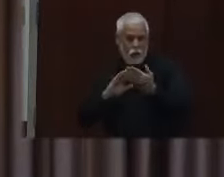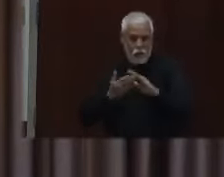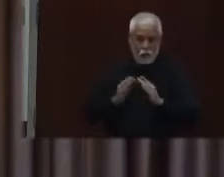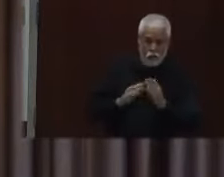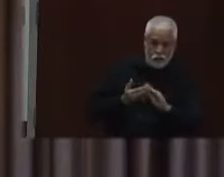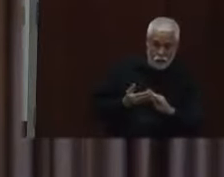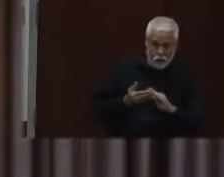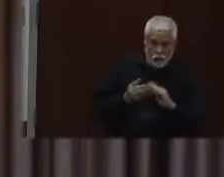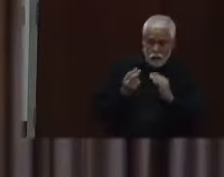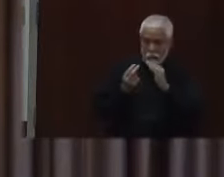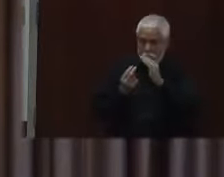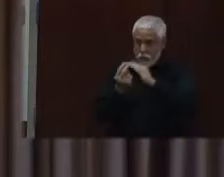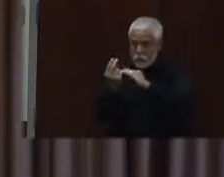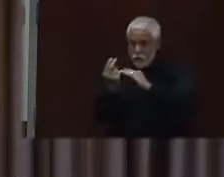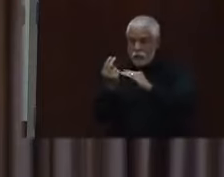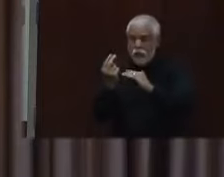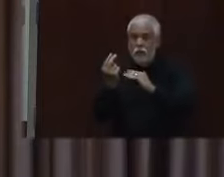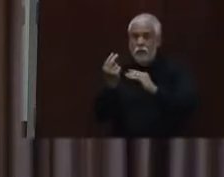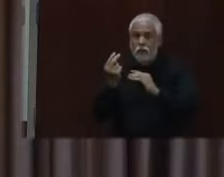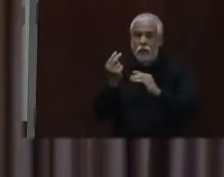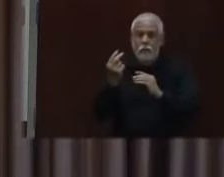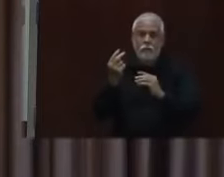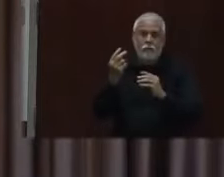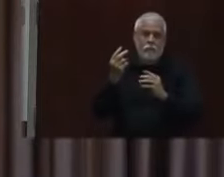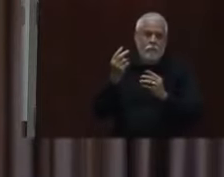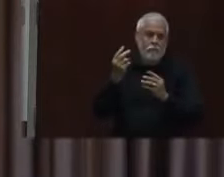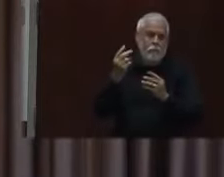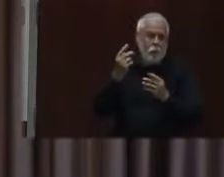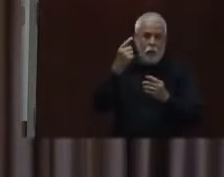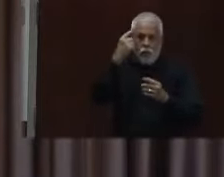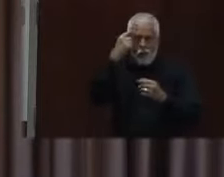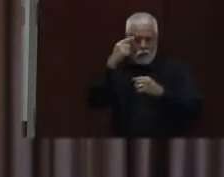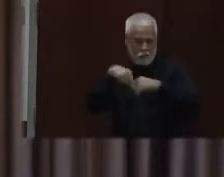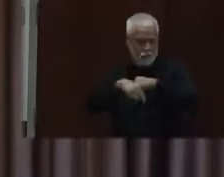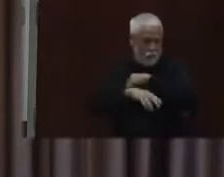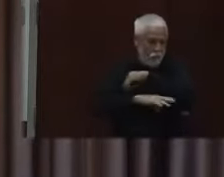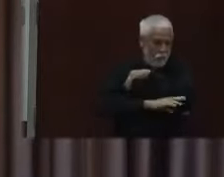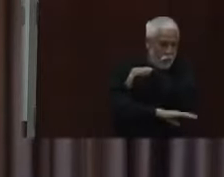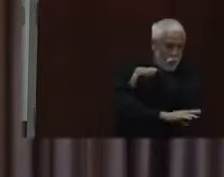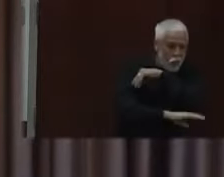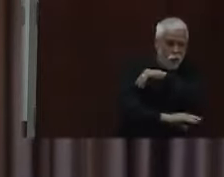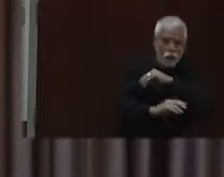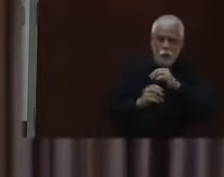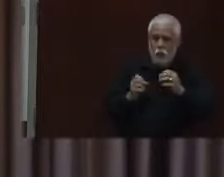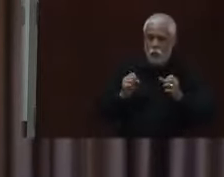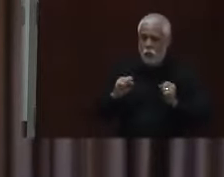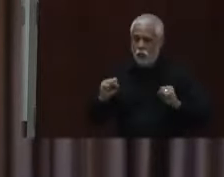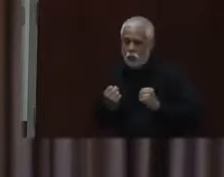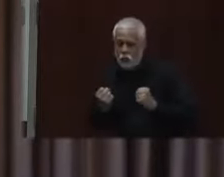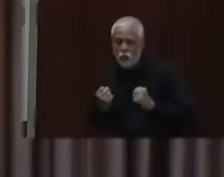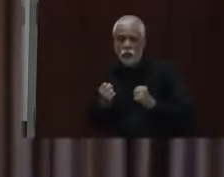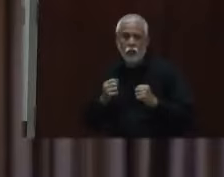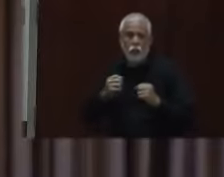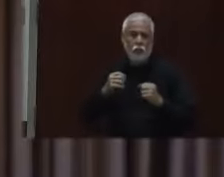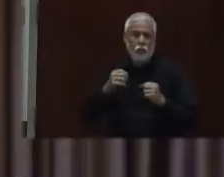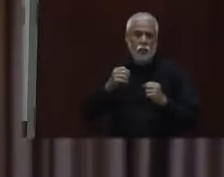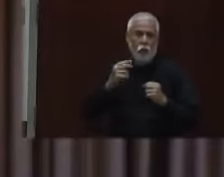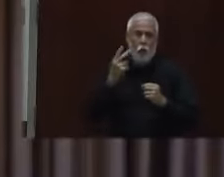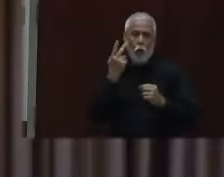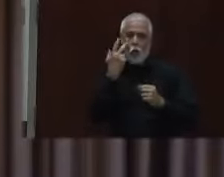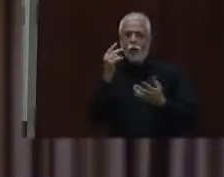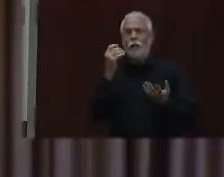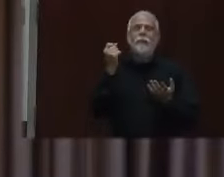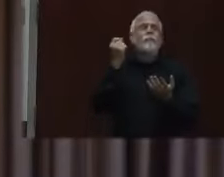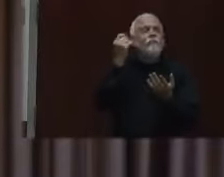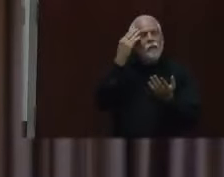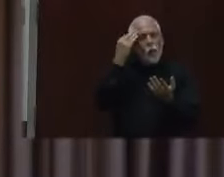what we think the fall and winter might look like? I